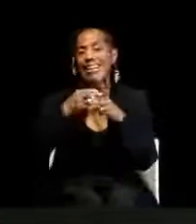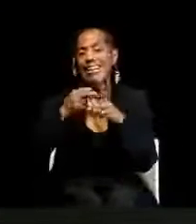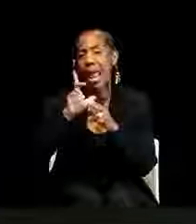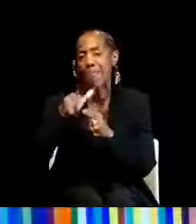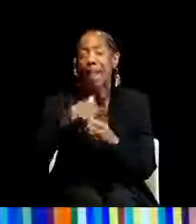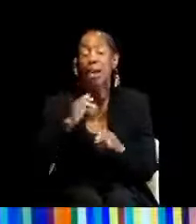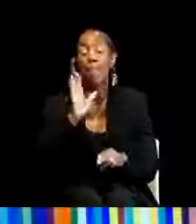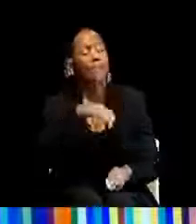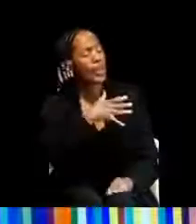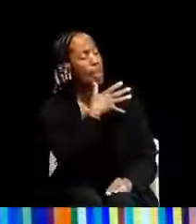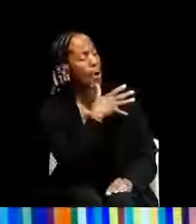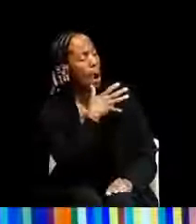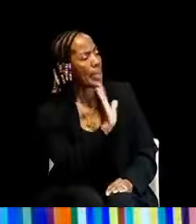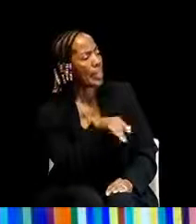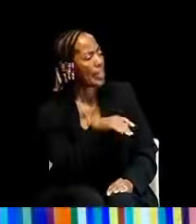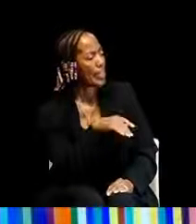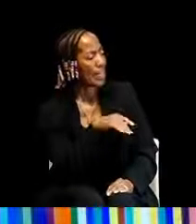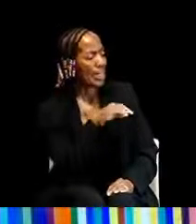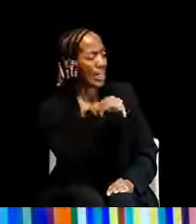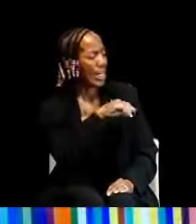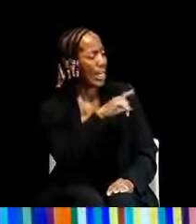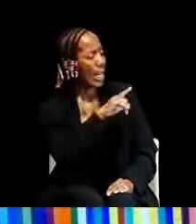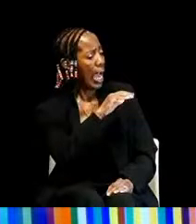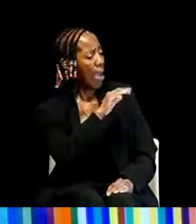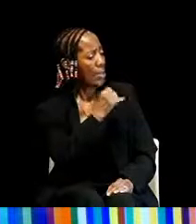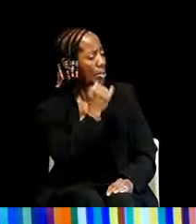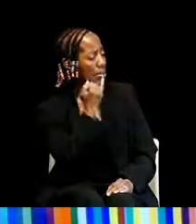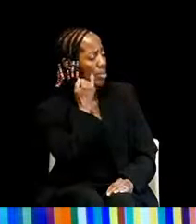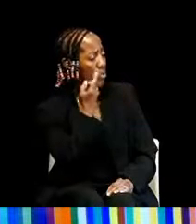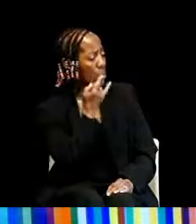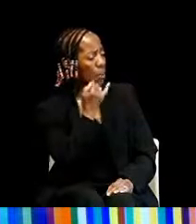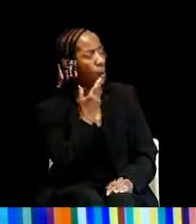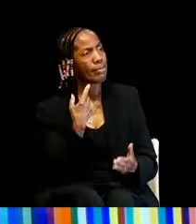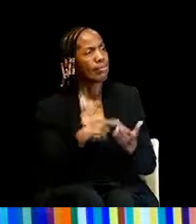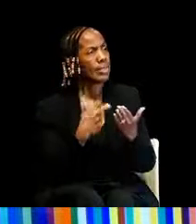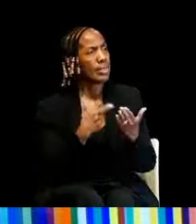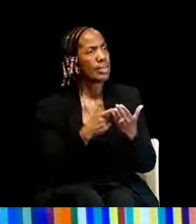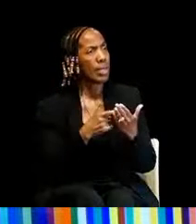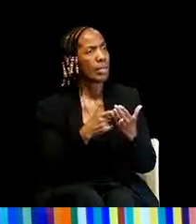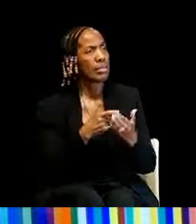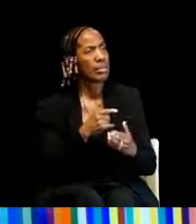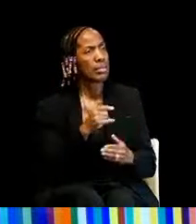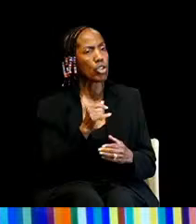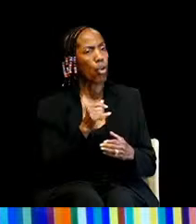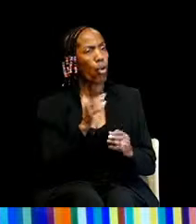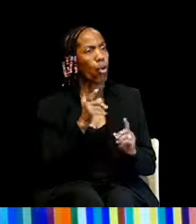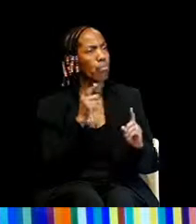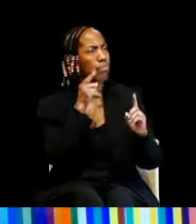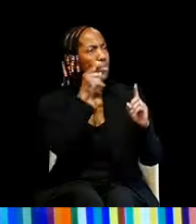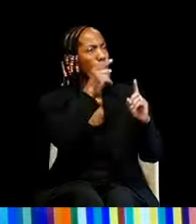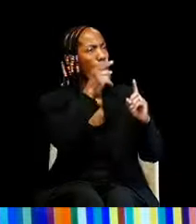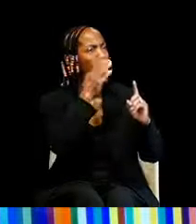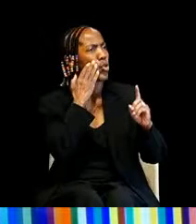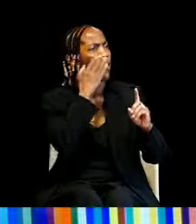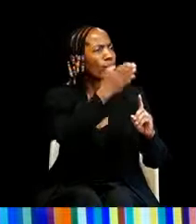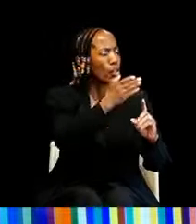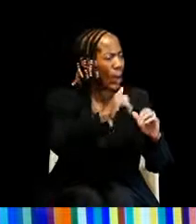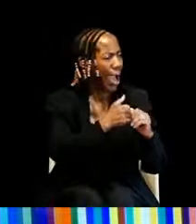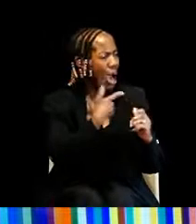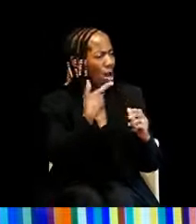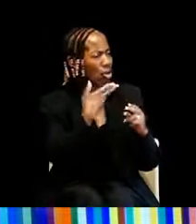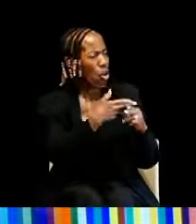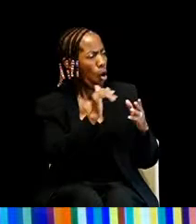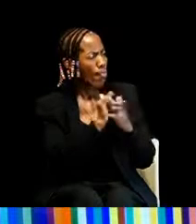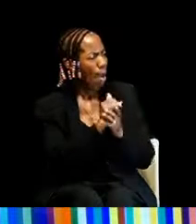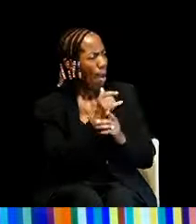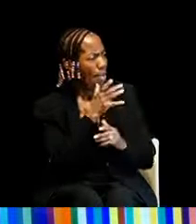So, mommy, in Liberia, when someone is talking about your fate or your destiny, how do they refer to that